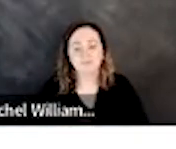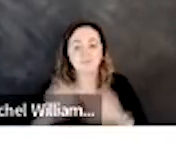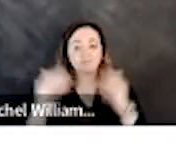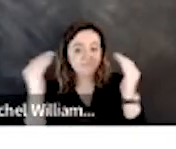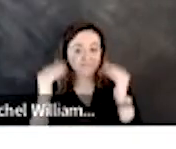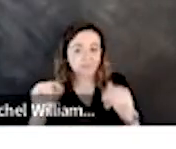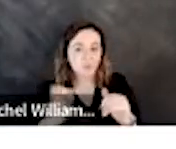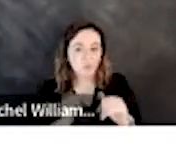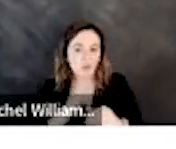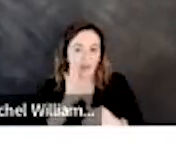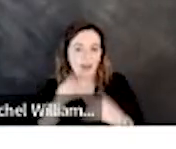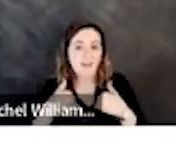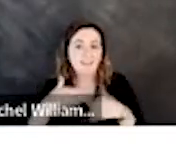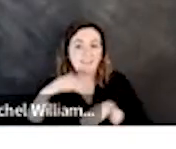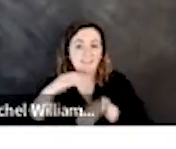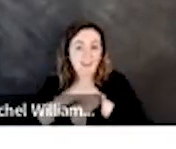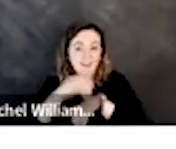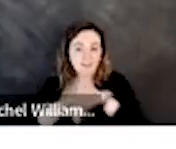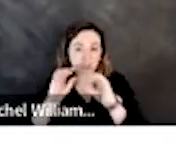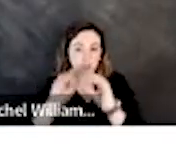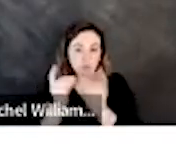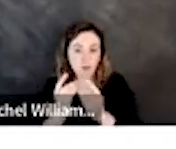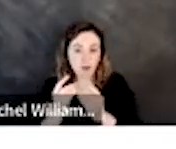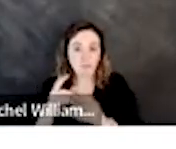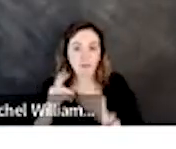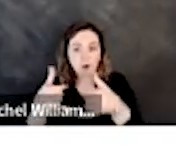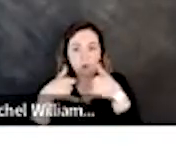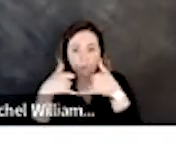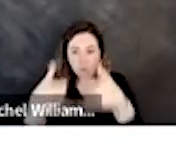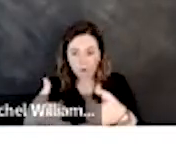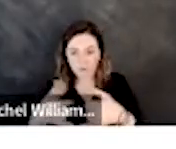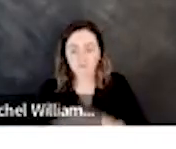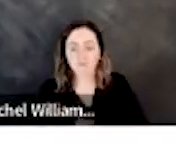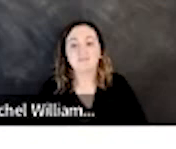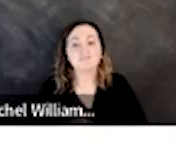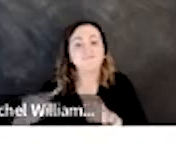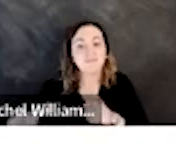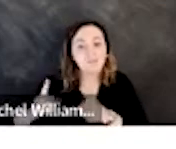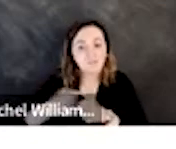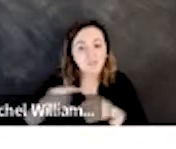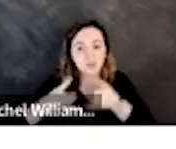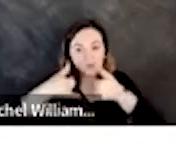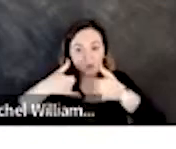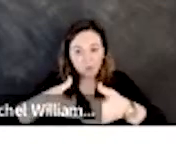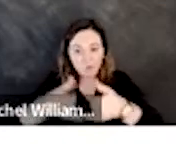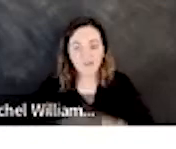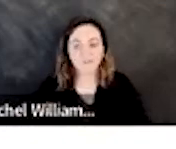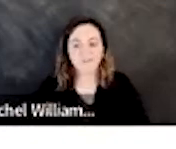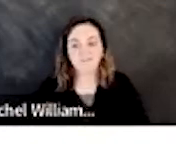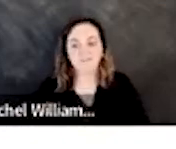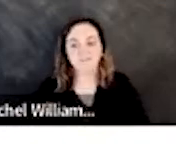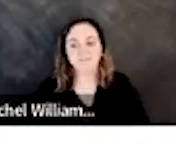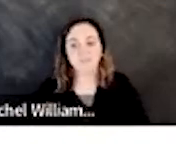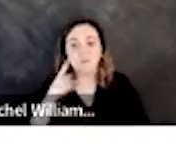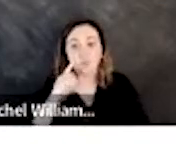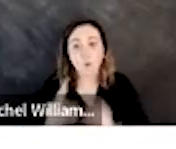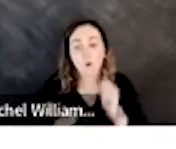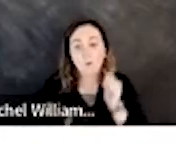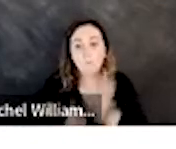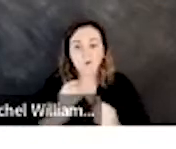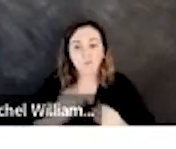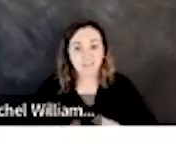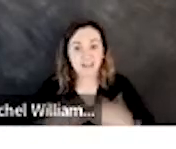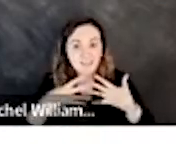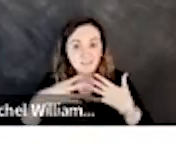Next, we will have English Department Awards. The first award for most